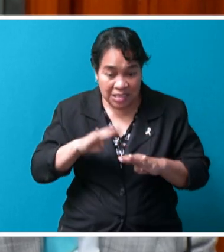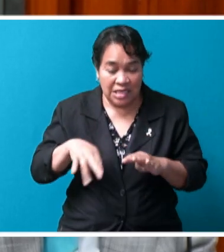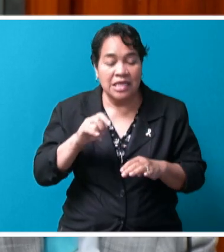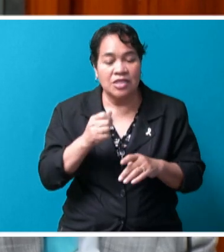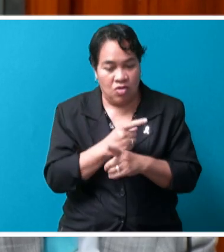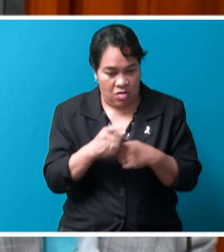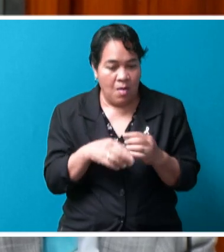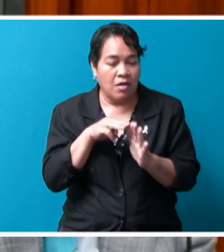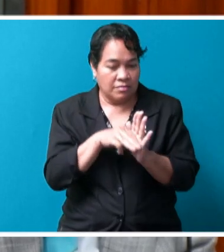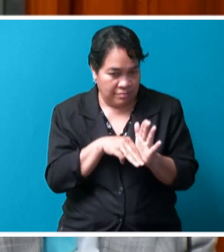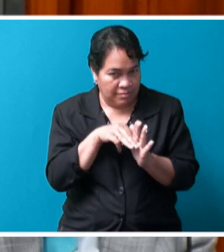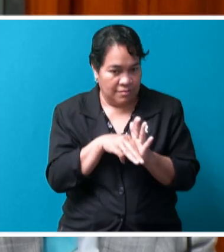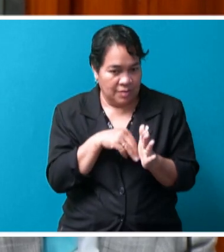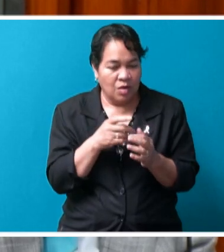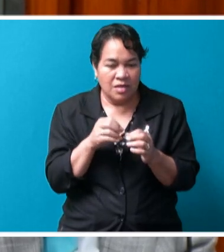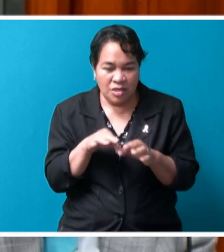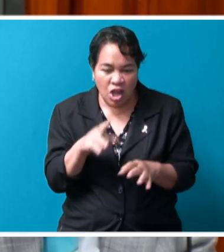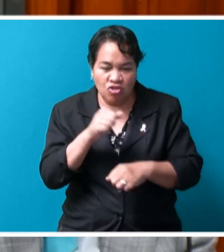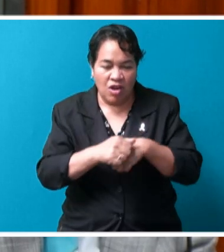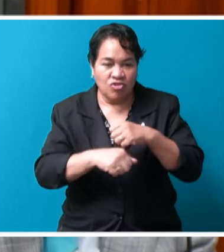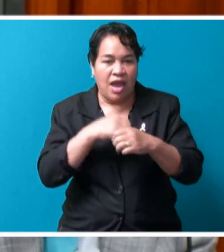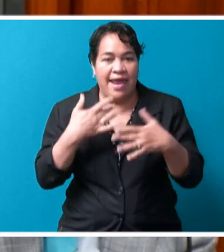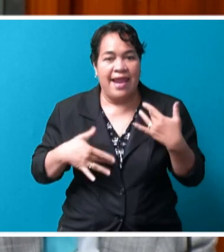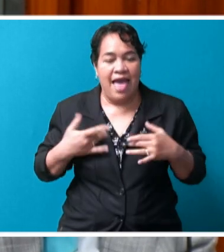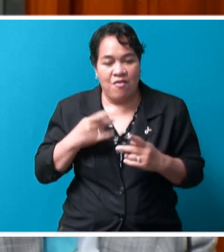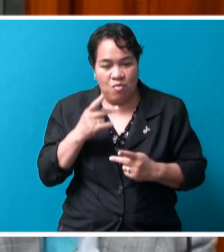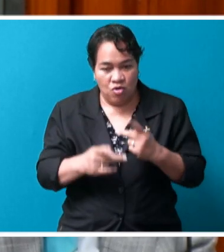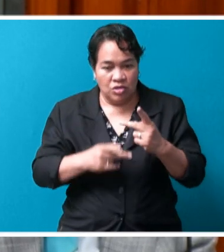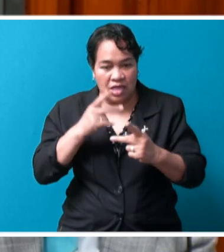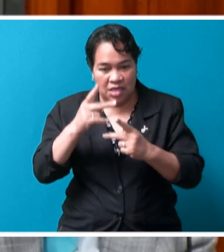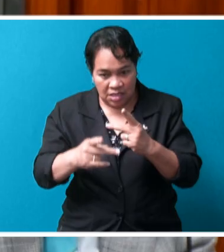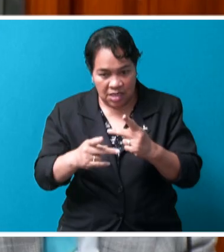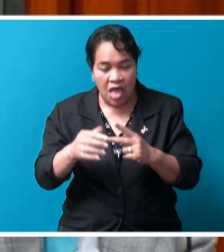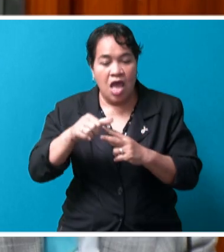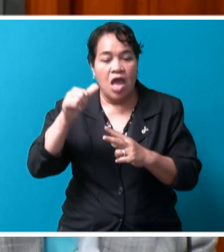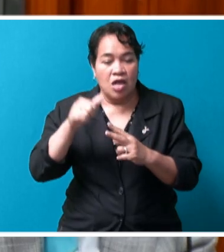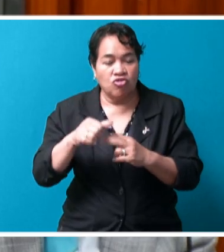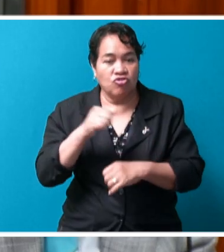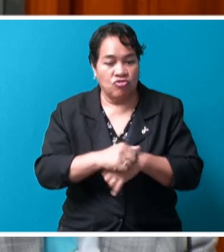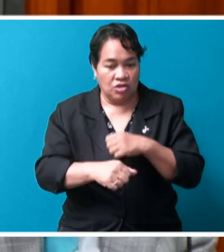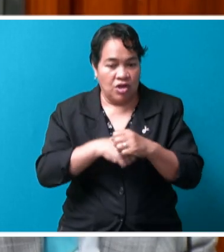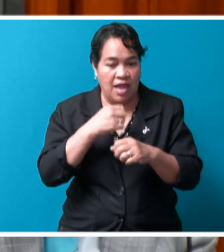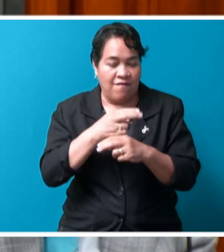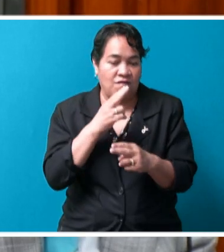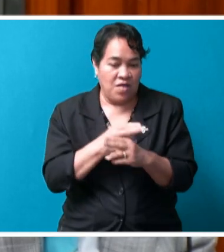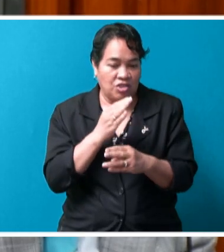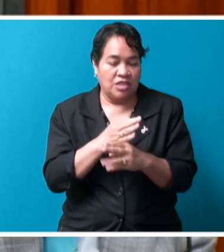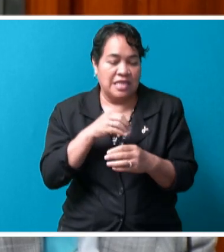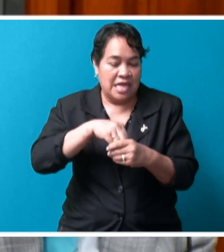through the strand Structure and Life Processes and the sub-strand Structure and Functions in